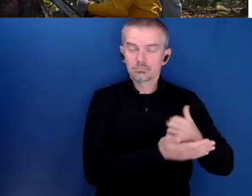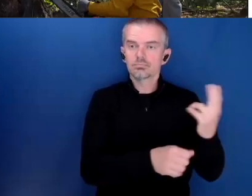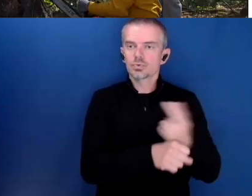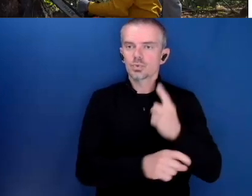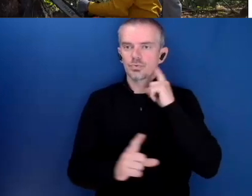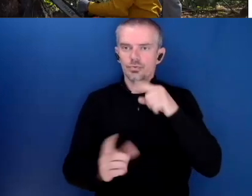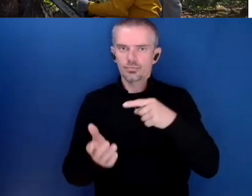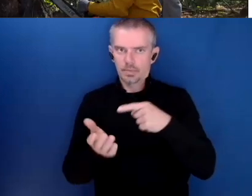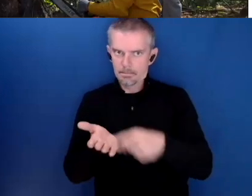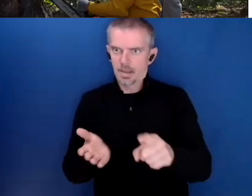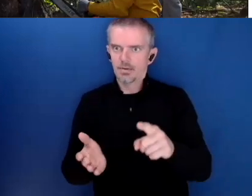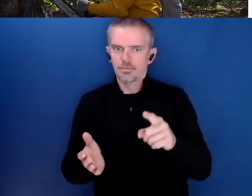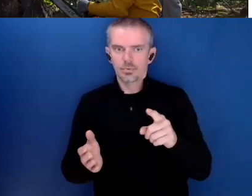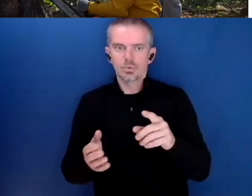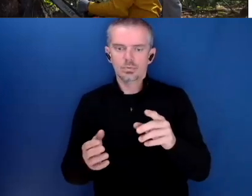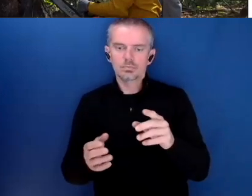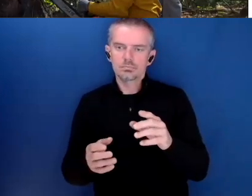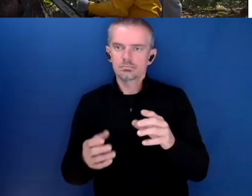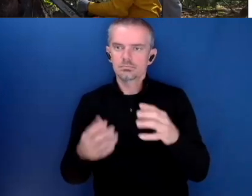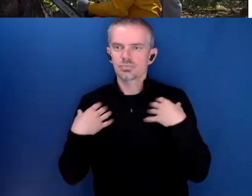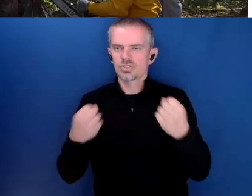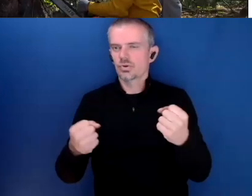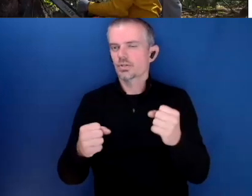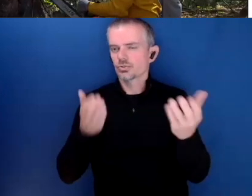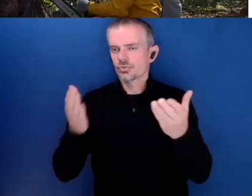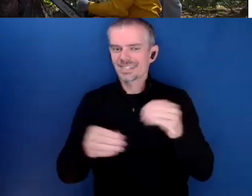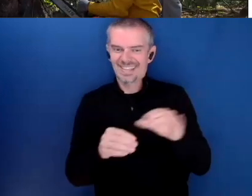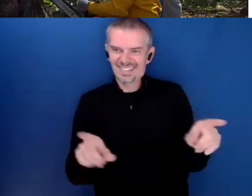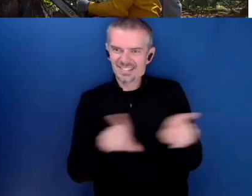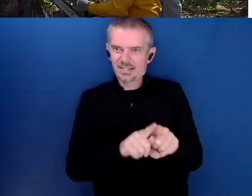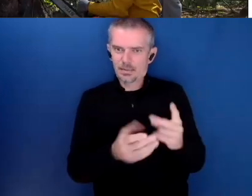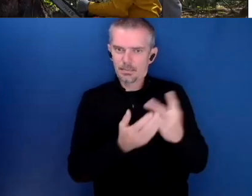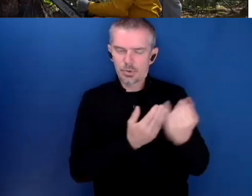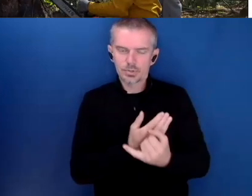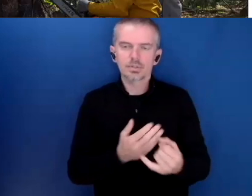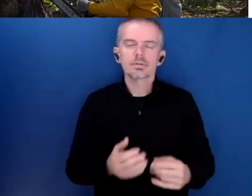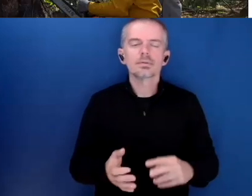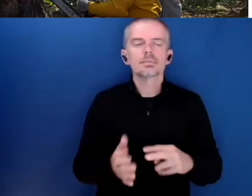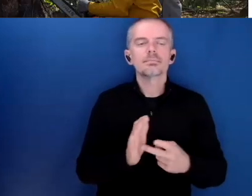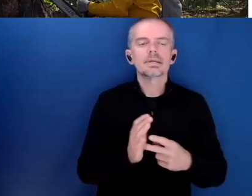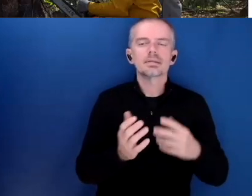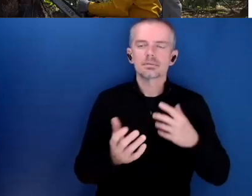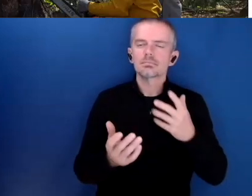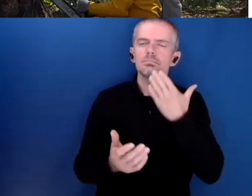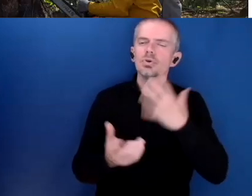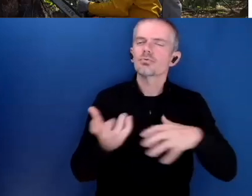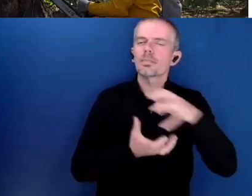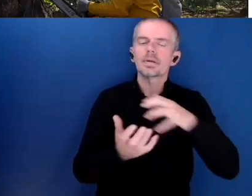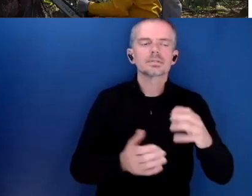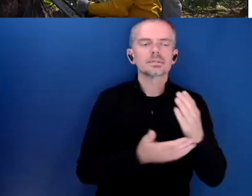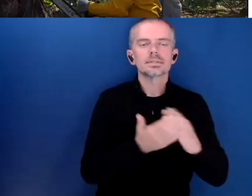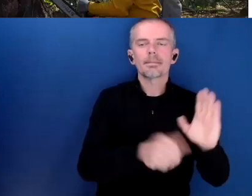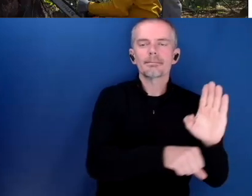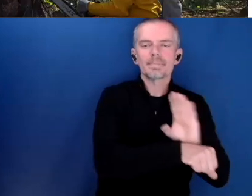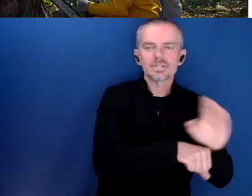for restoration services in the same project, which better accommodates projects that include a mix of commercial and non-commercial service work,